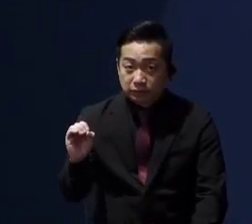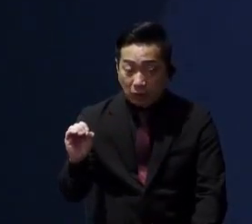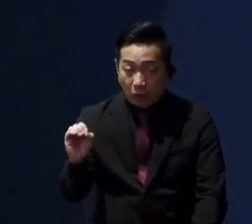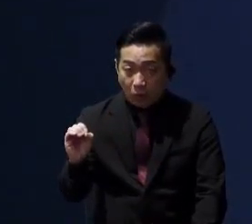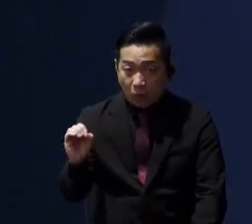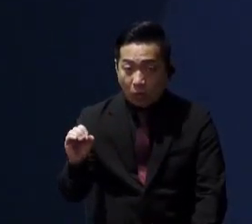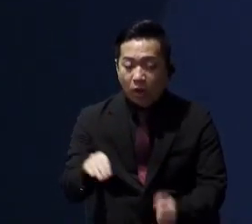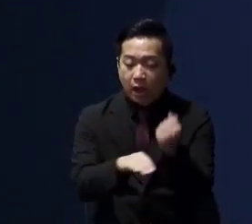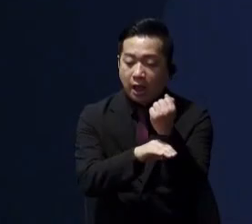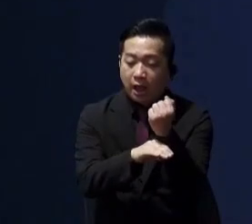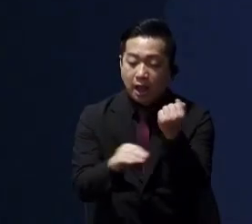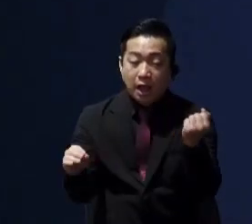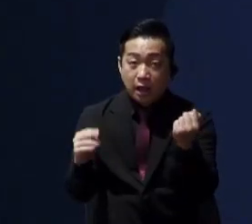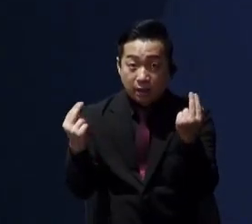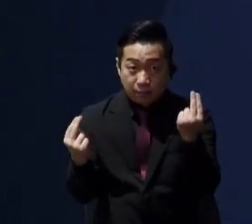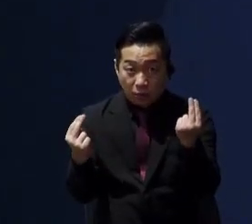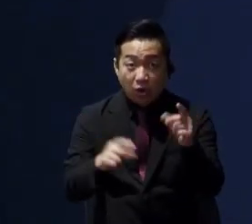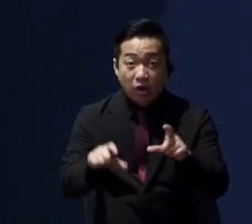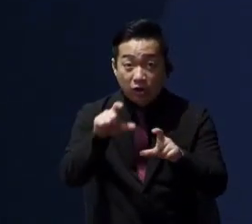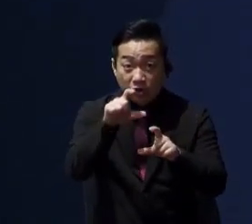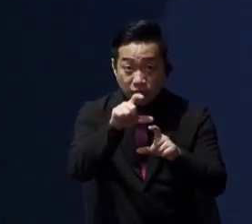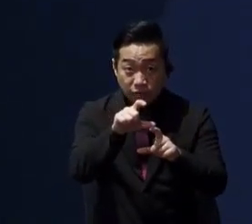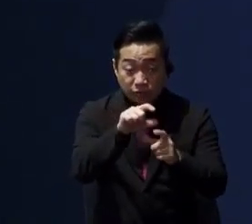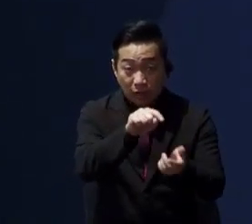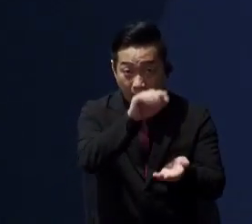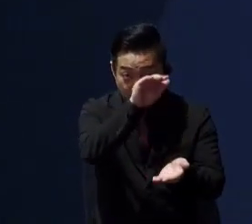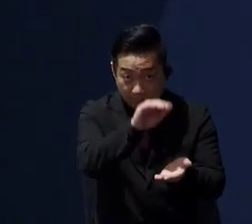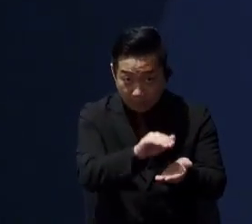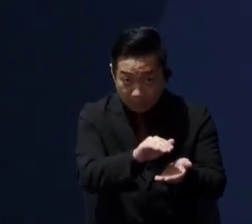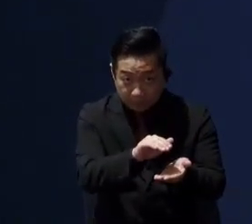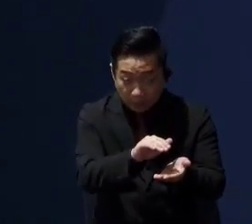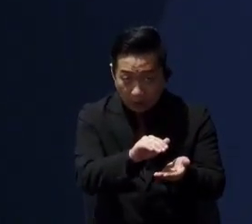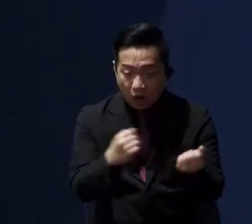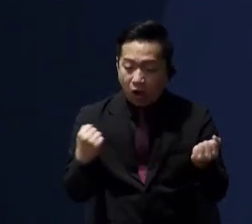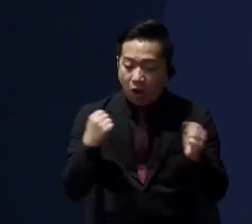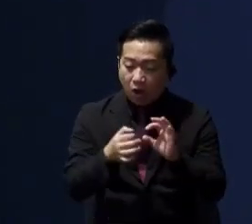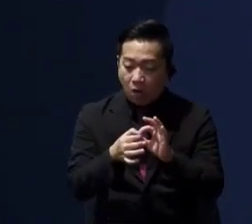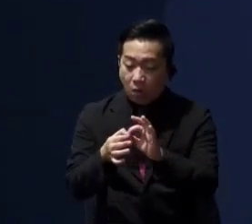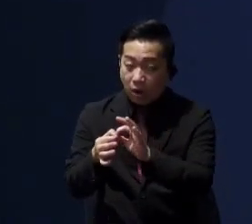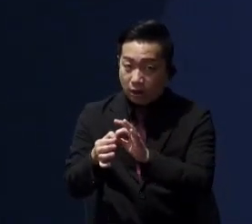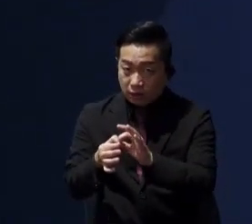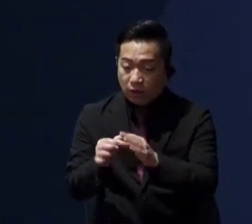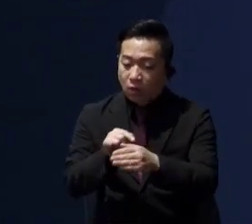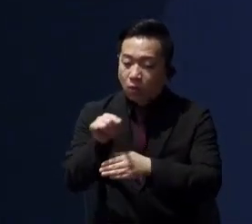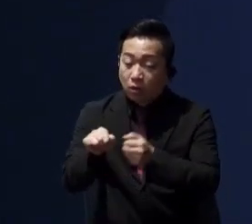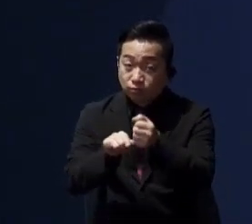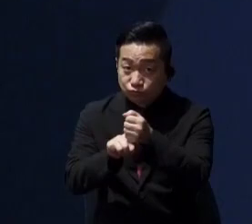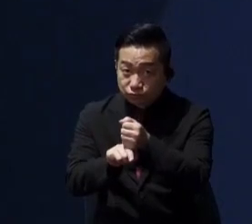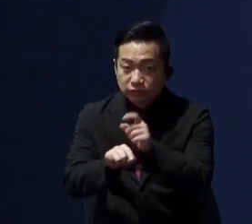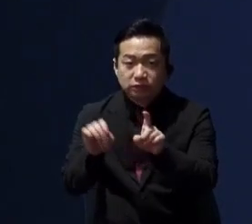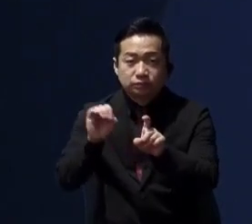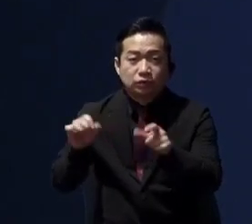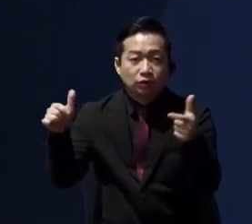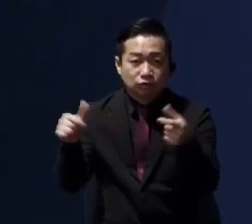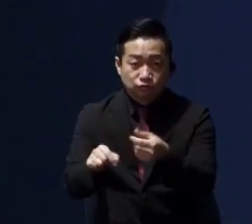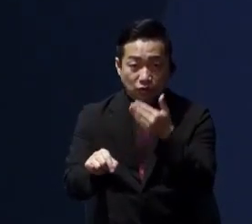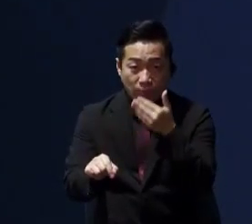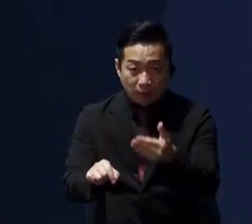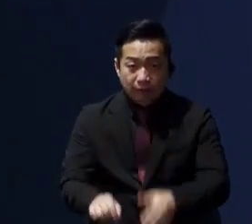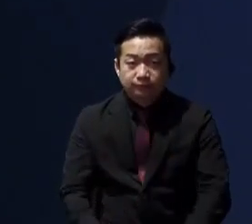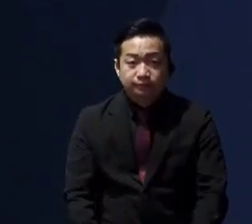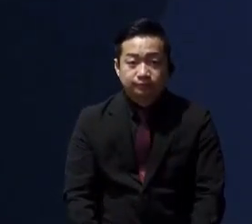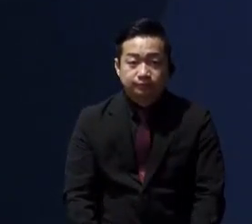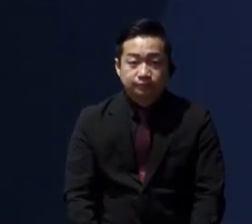prevent 10% of mental health problems, including ADHD, autism, and depression